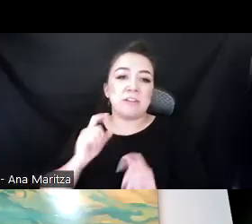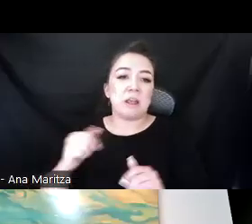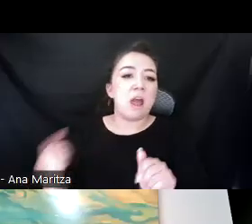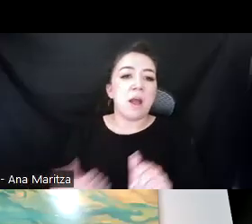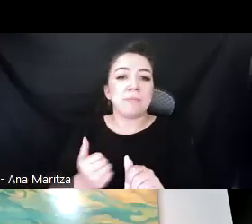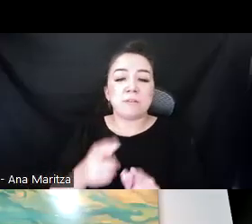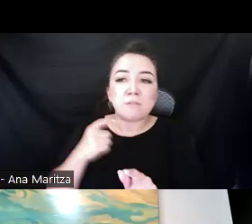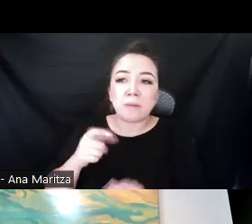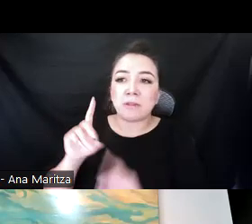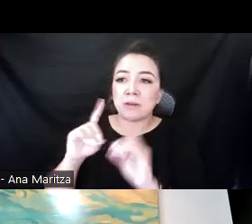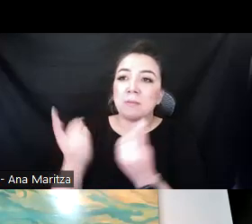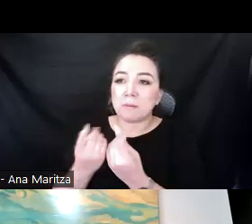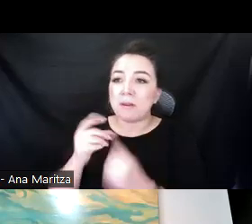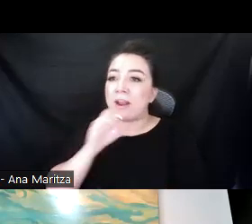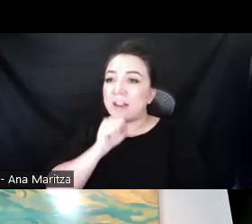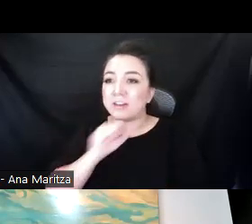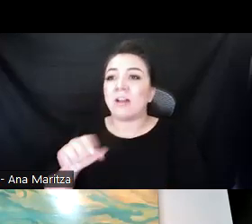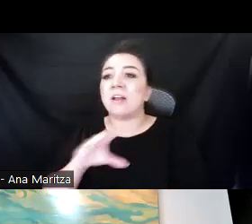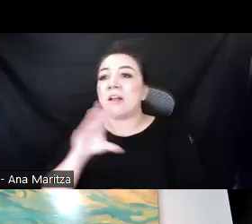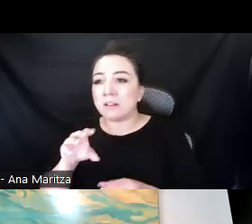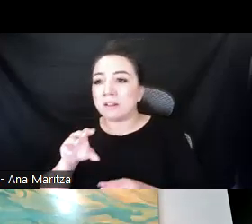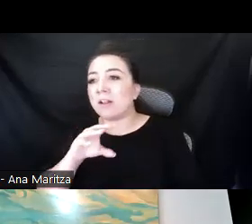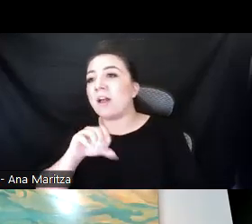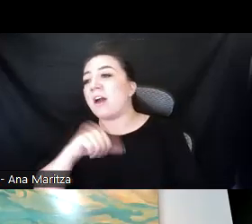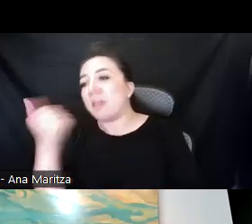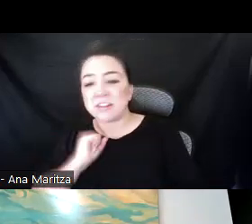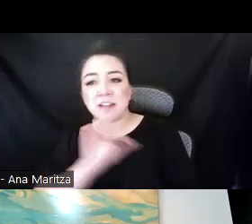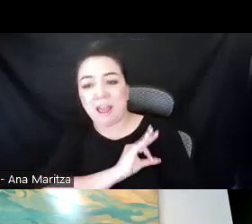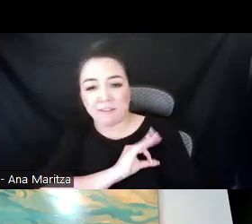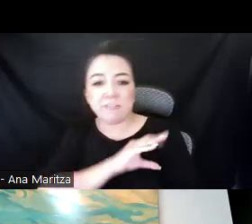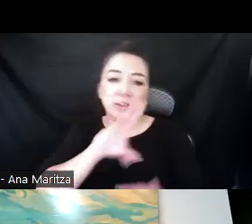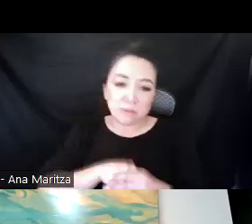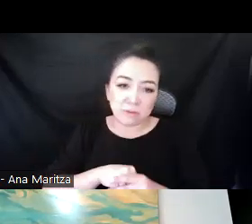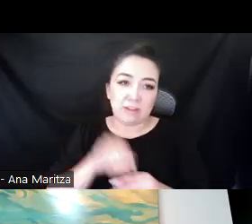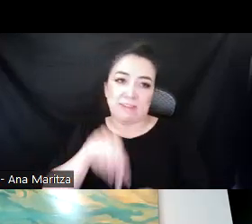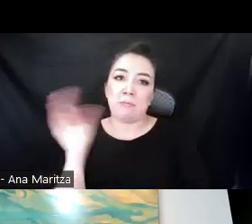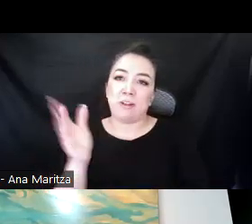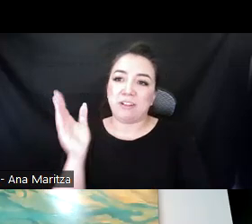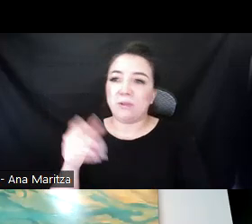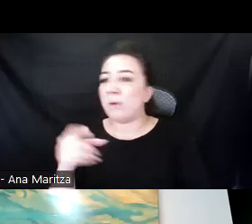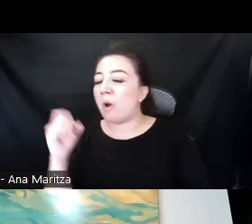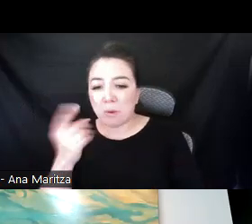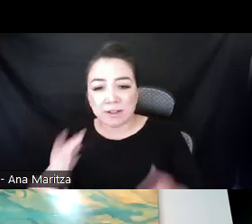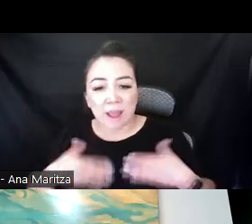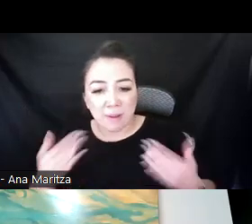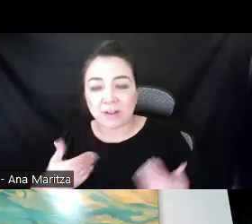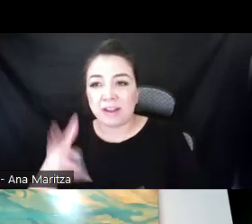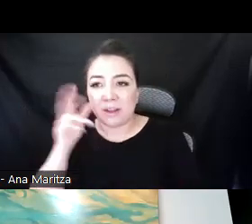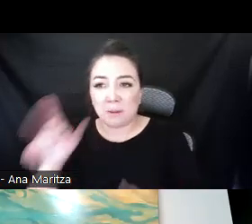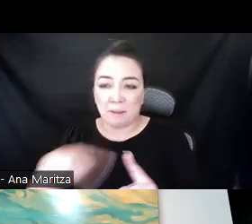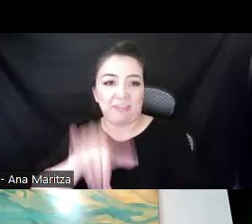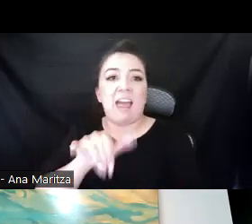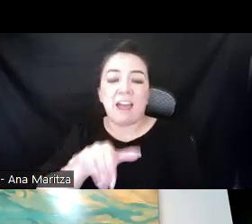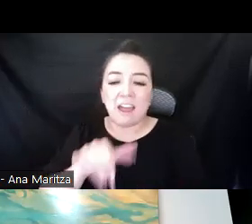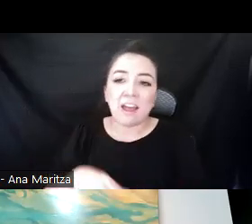the Department of Aging, along with whatever other staff she's including in that presentation. So we're always happy to hear about that. And